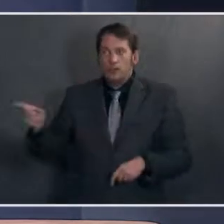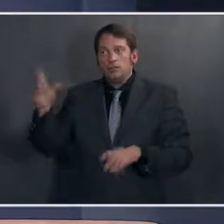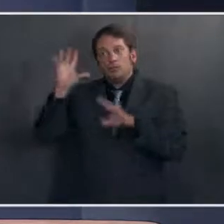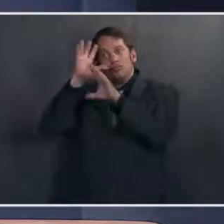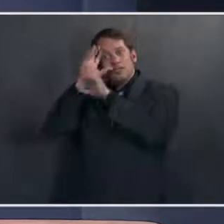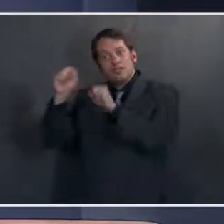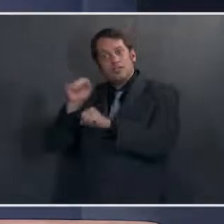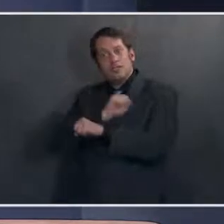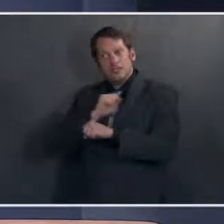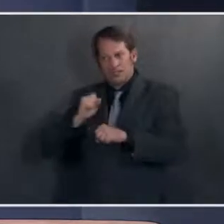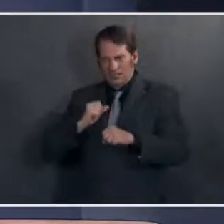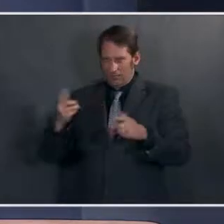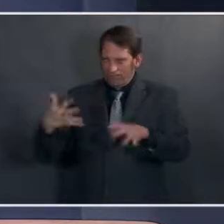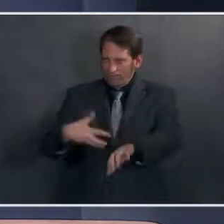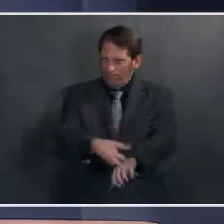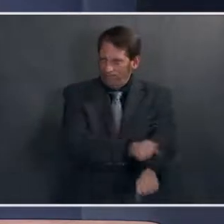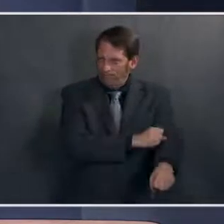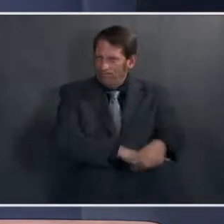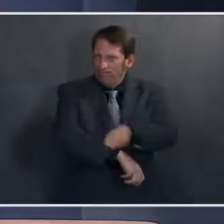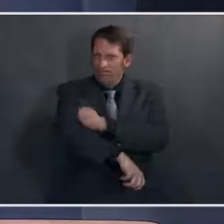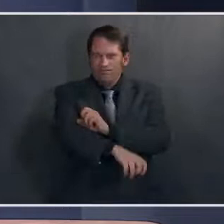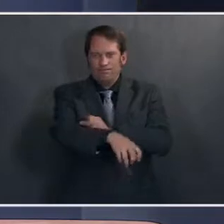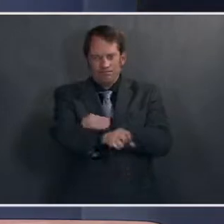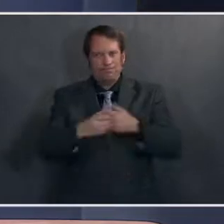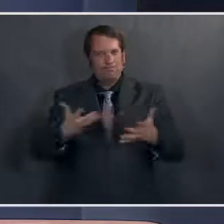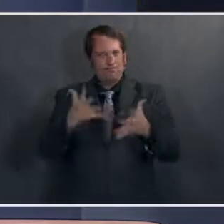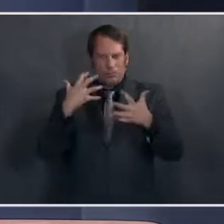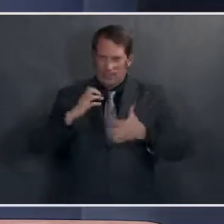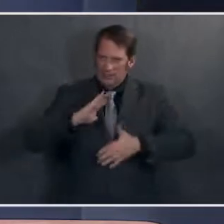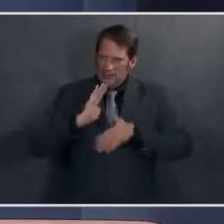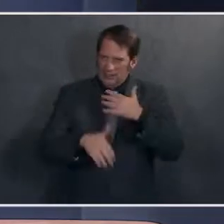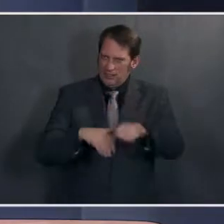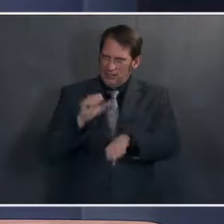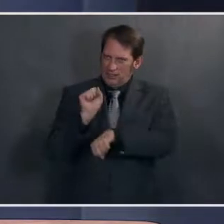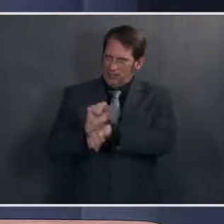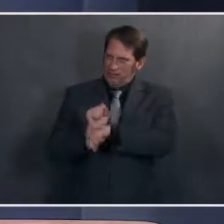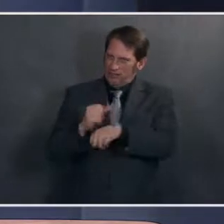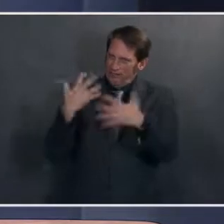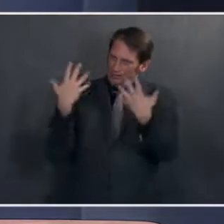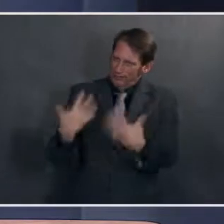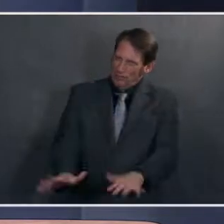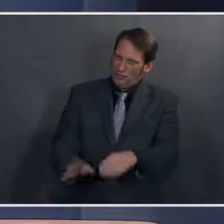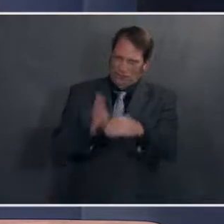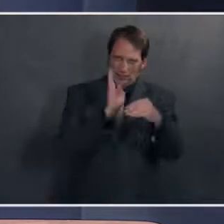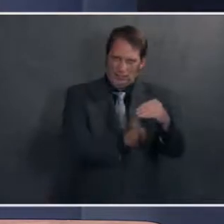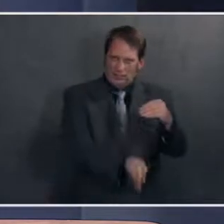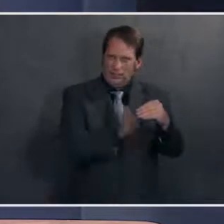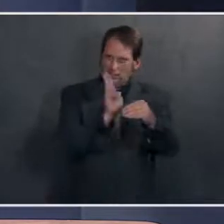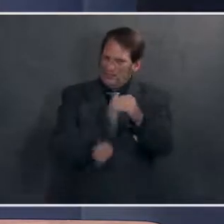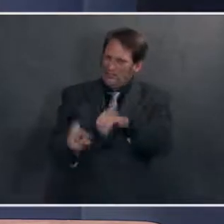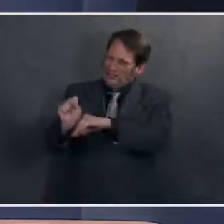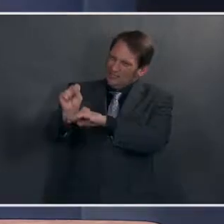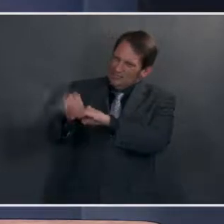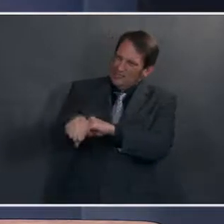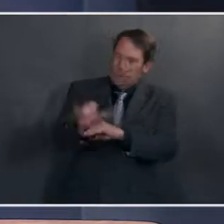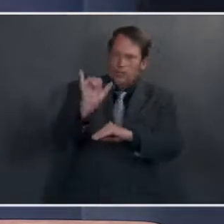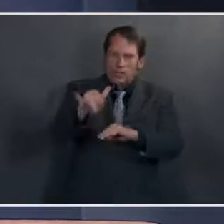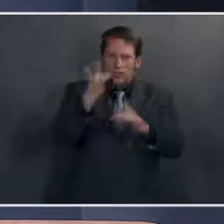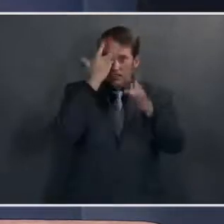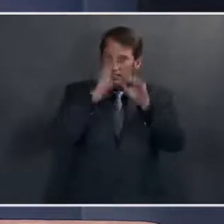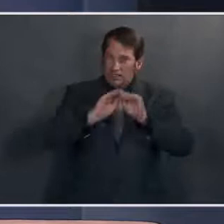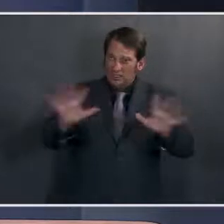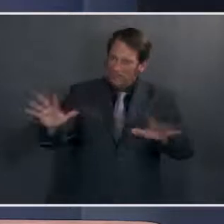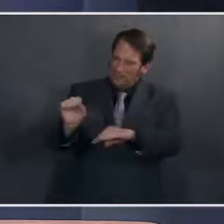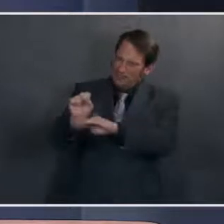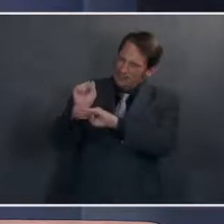that will get the job done in beating this virus and in protecting our economy from long-term damage. During the conversation, the president and